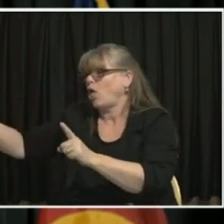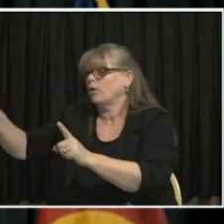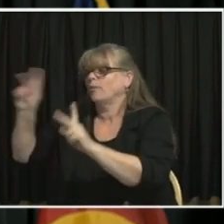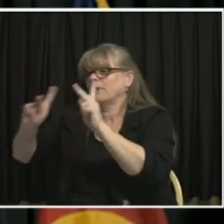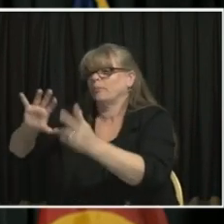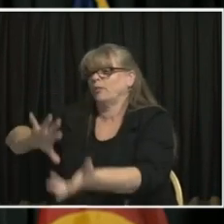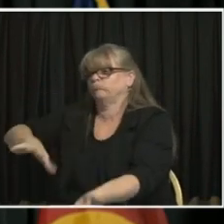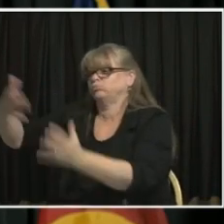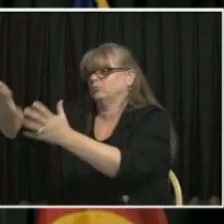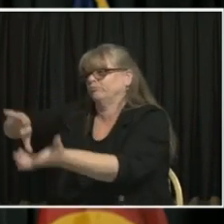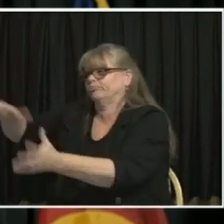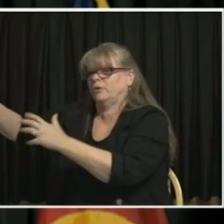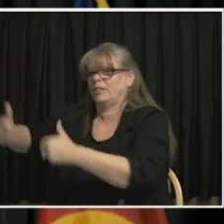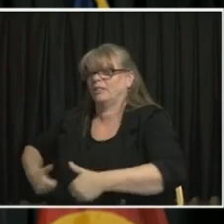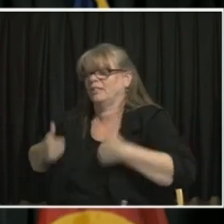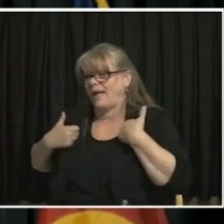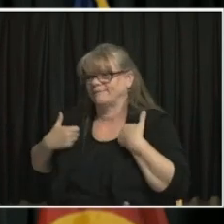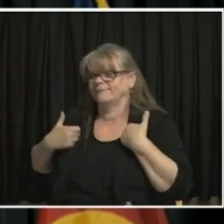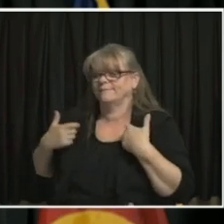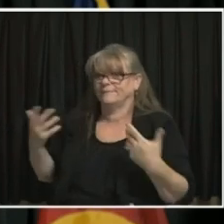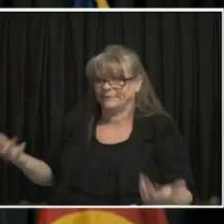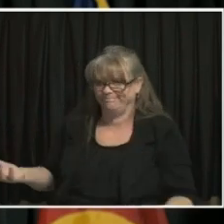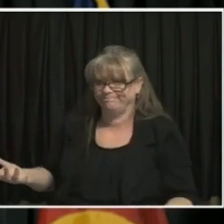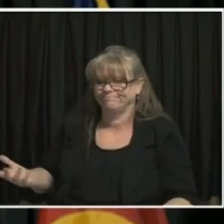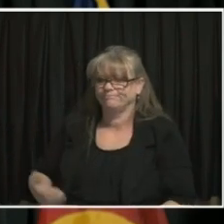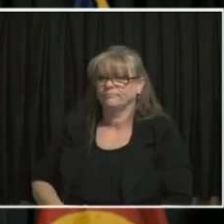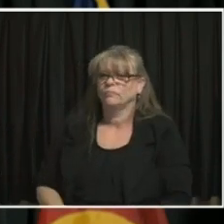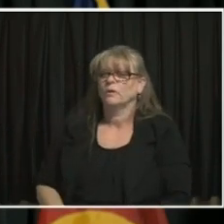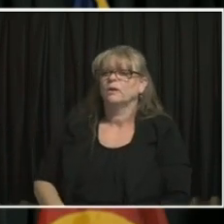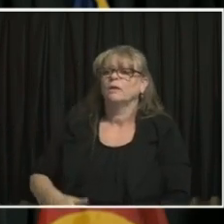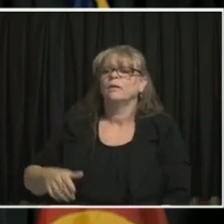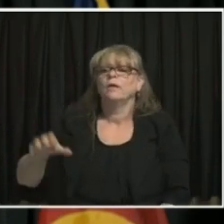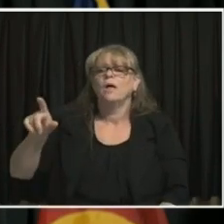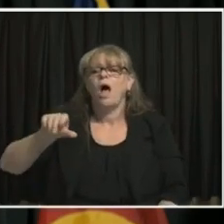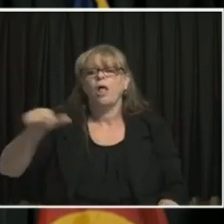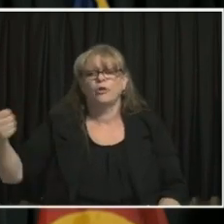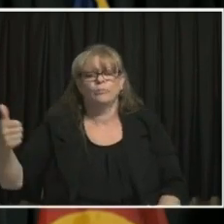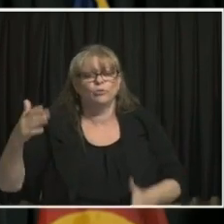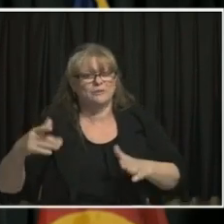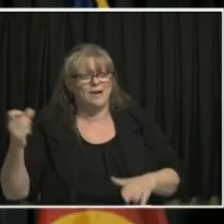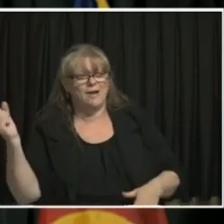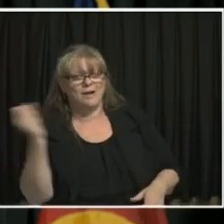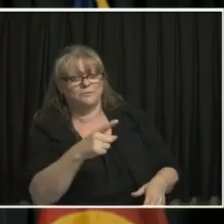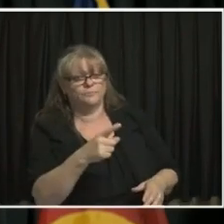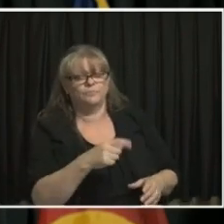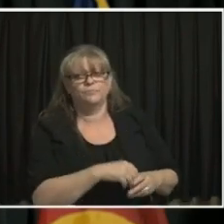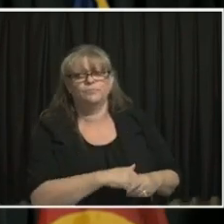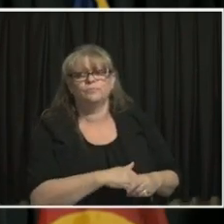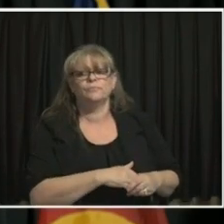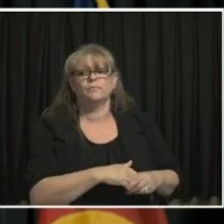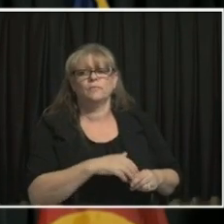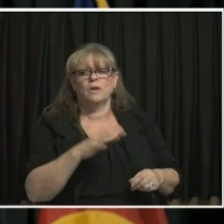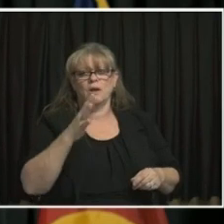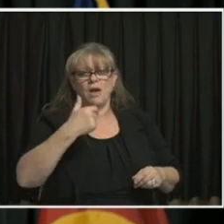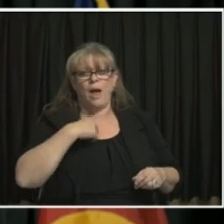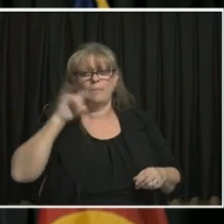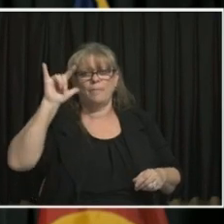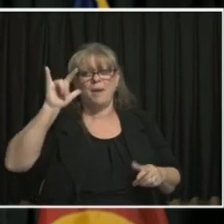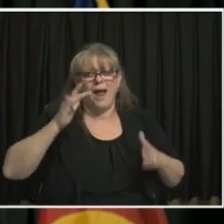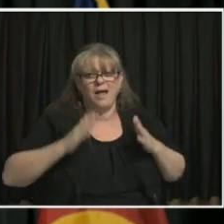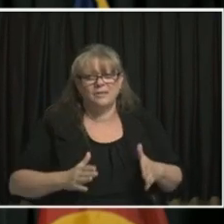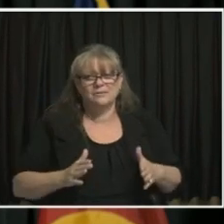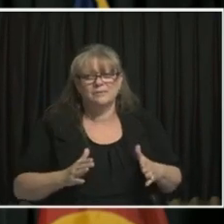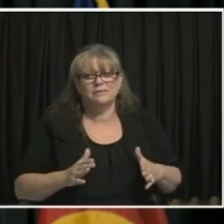finally, Jen said, I took a connecting flight for mandatory work purposes from Denver last week to Connecticut through Chicago. I